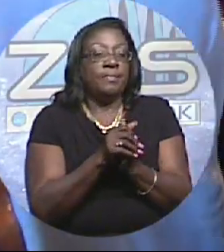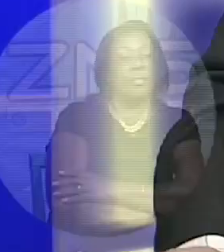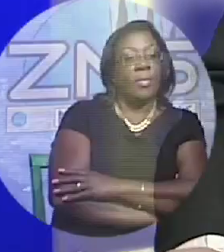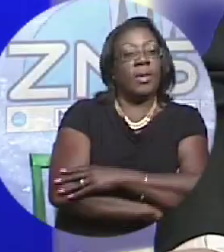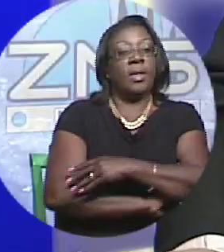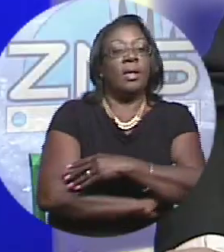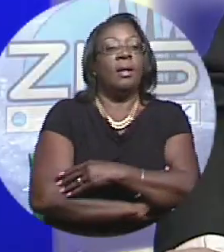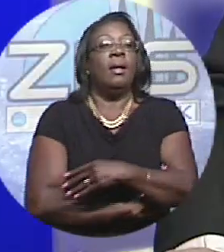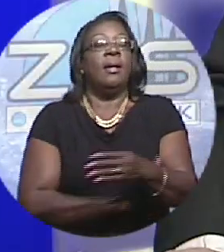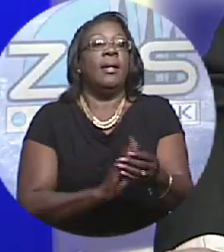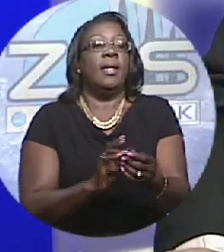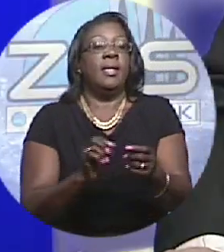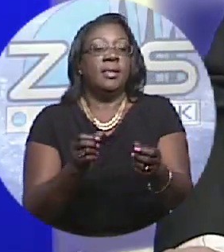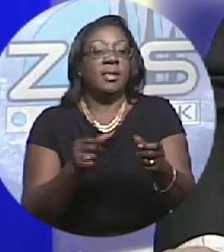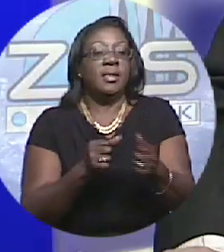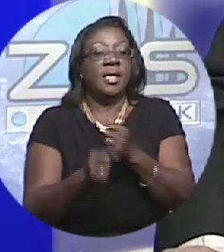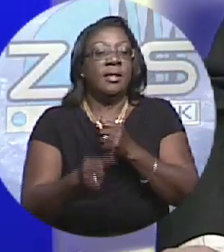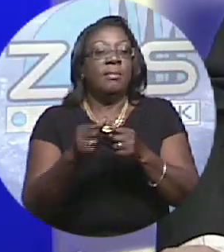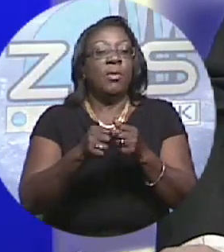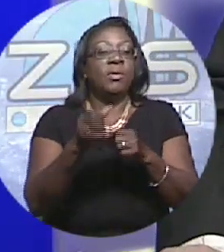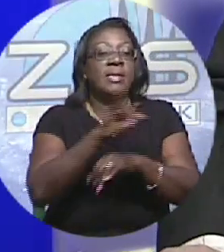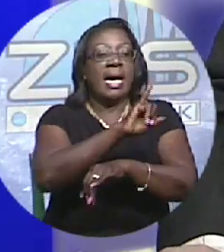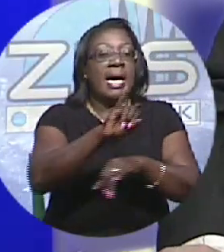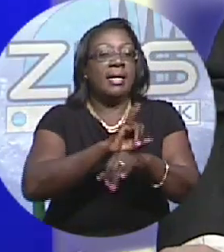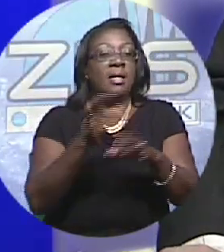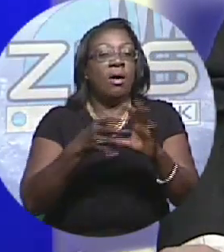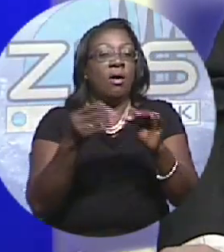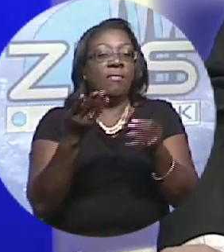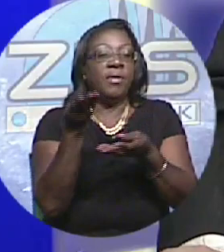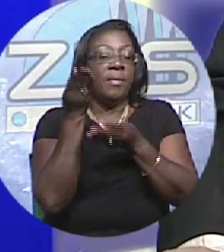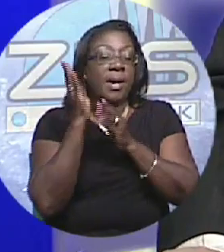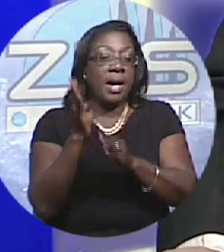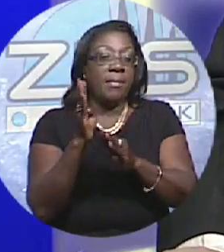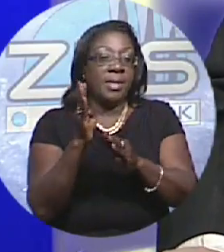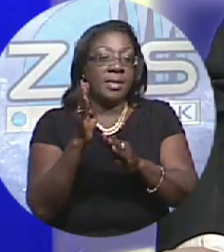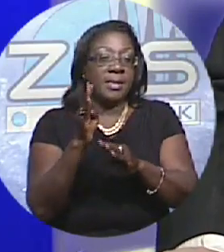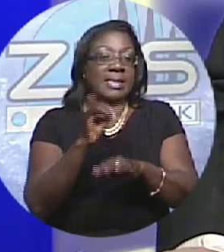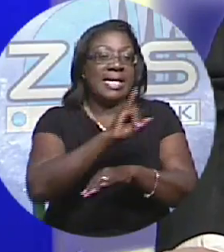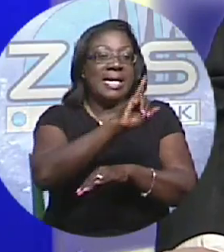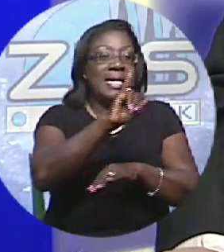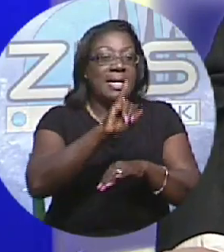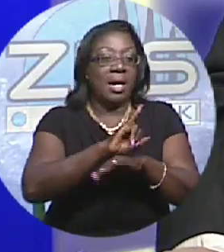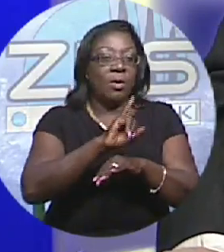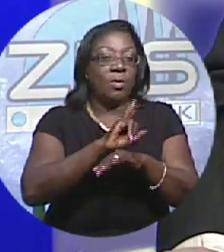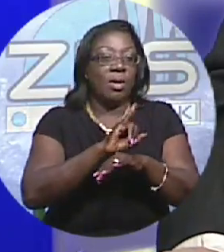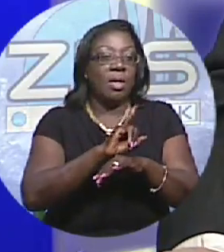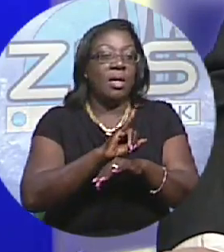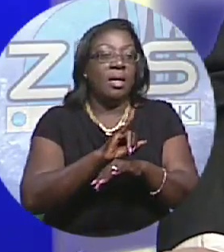News. It's the southernmost island of the Bahamas, and residents there are on the A-list for the newest